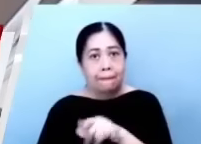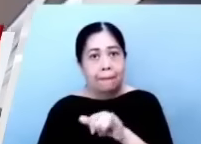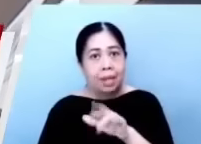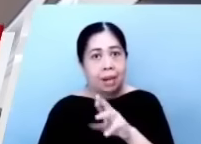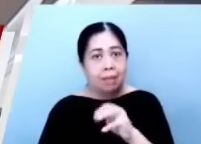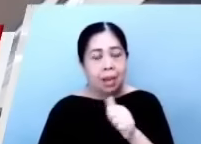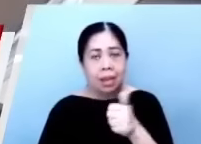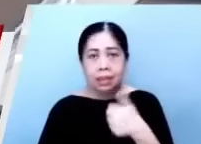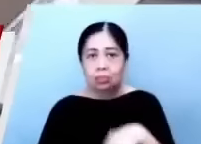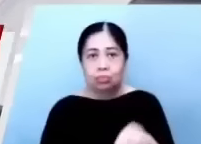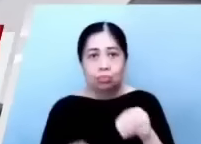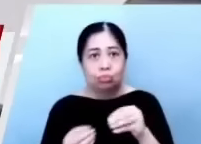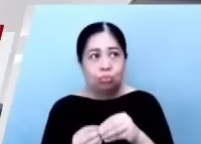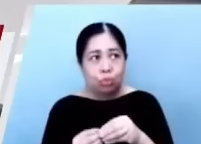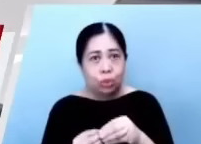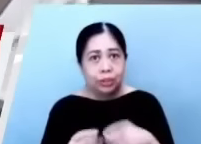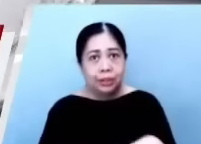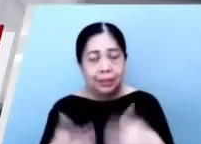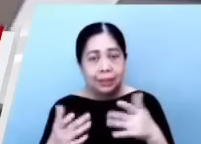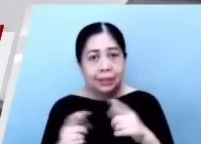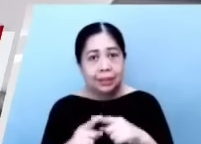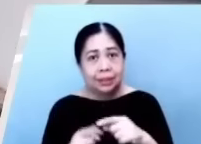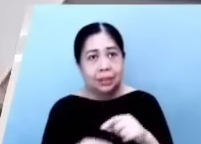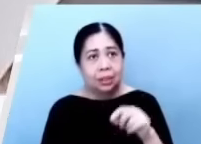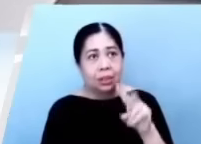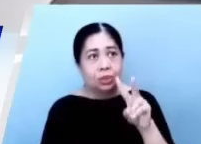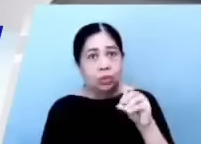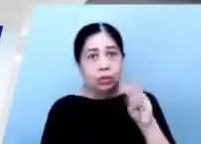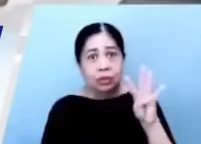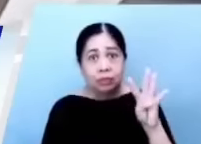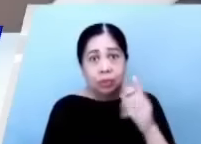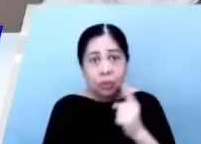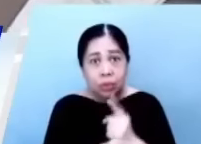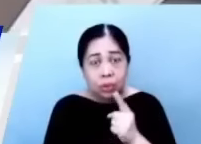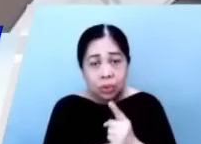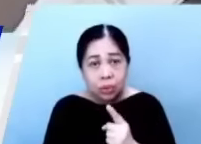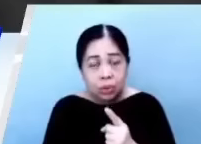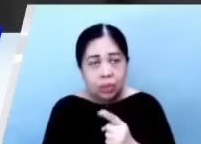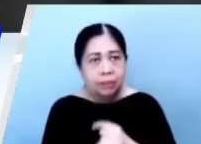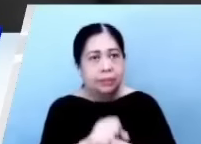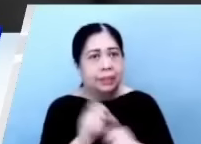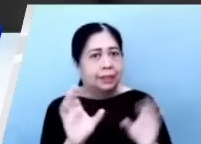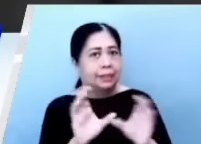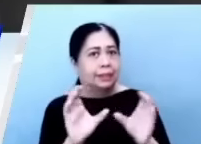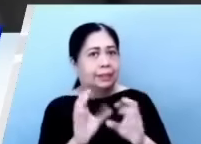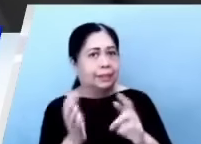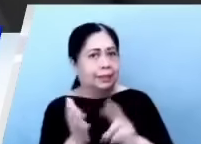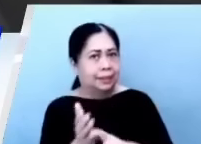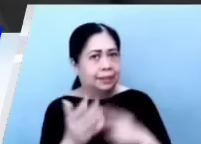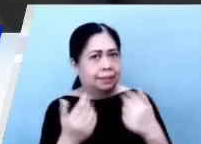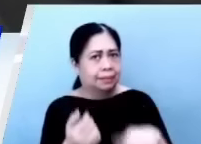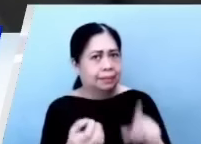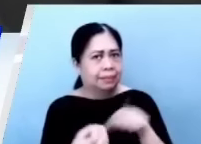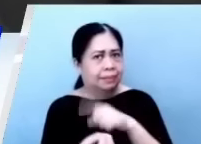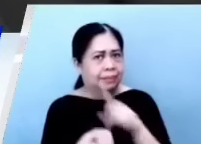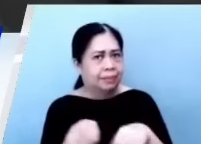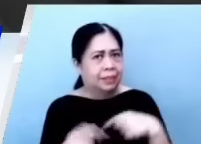exists as of February 10, 2004, is that correct? Their certificate of registration has been revoked since